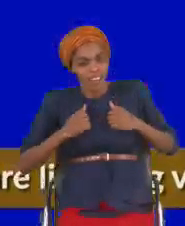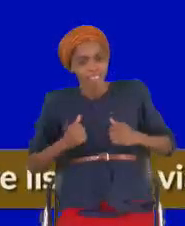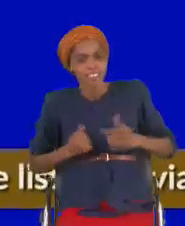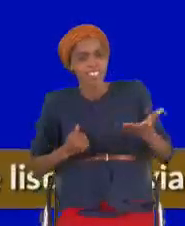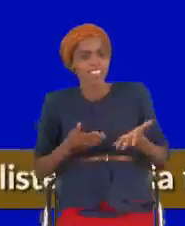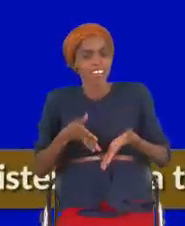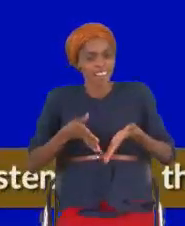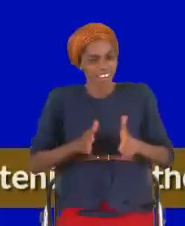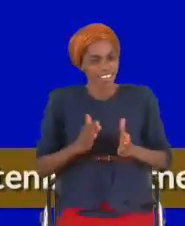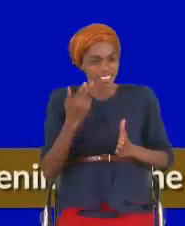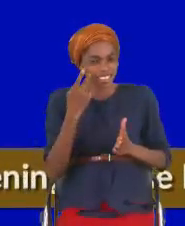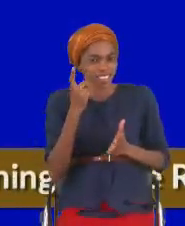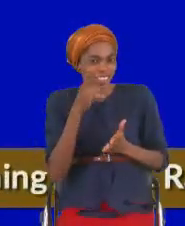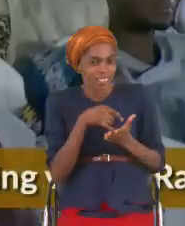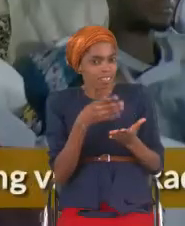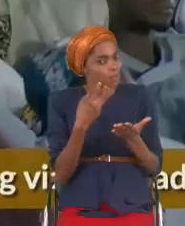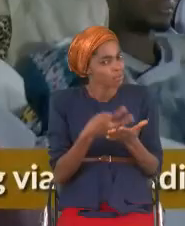the description clearly.